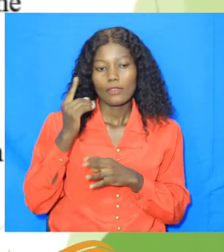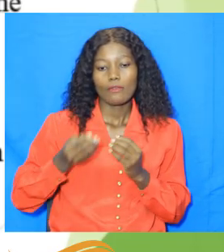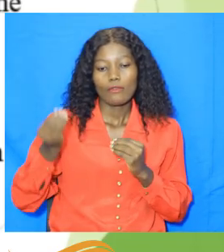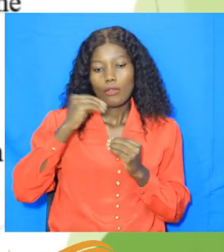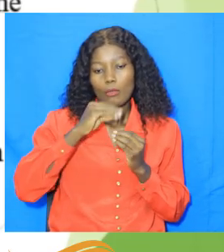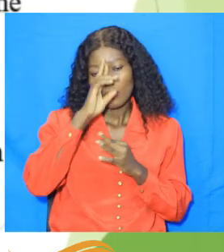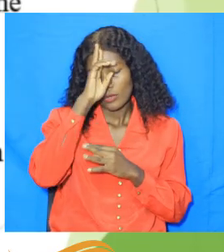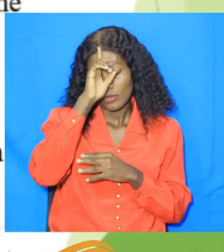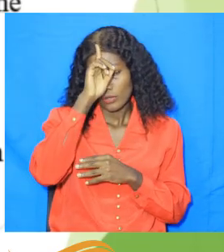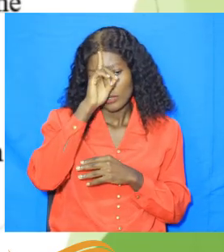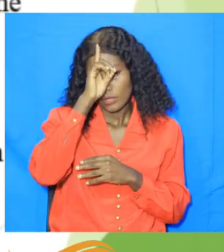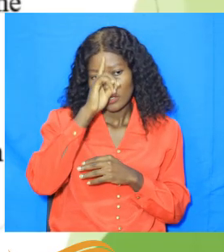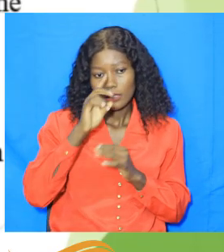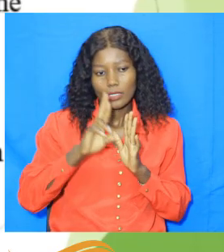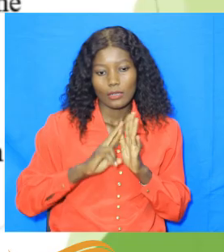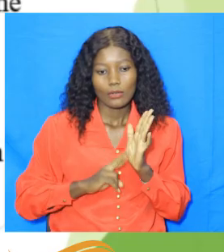that reduce